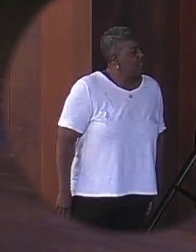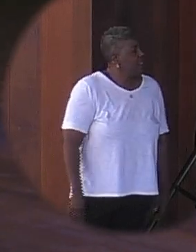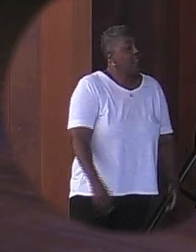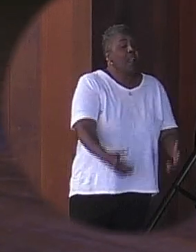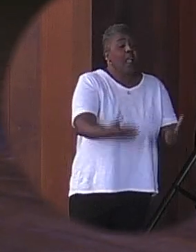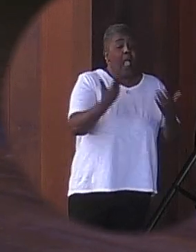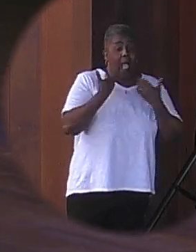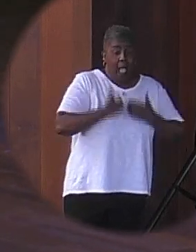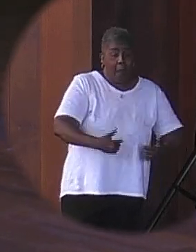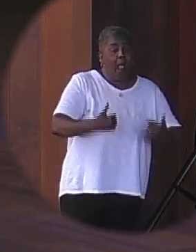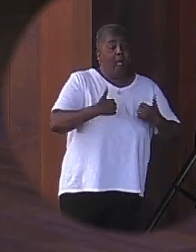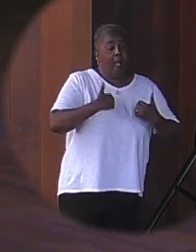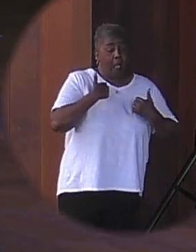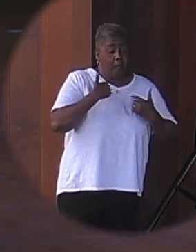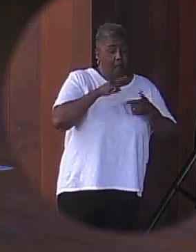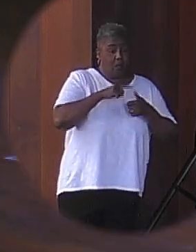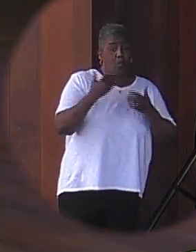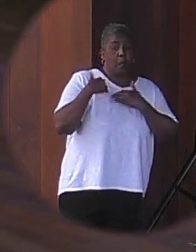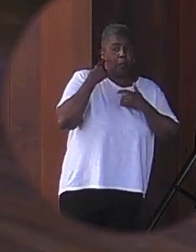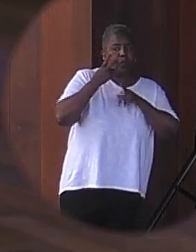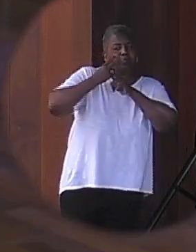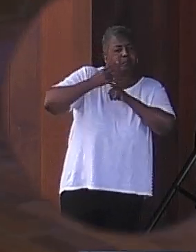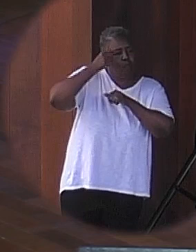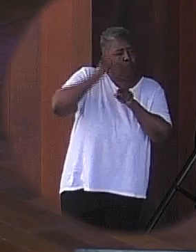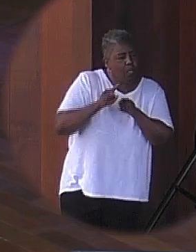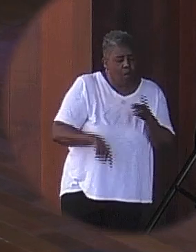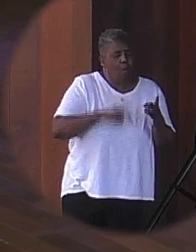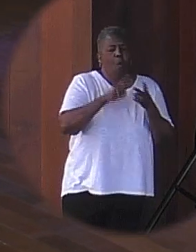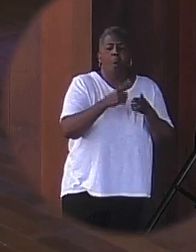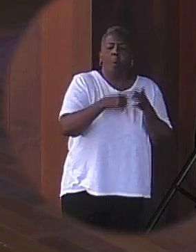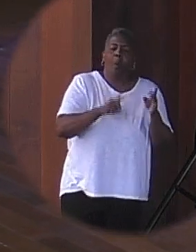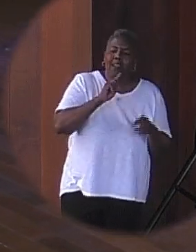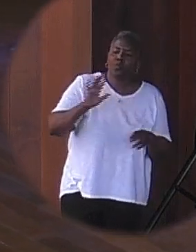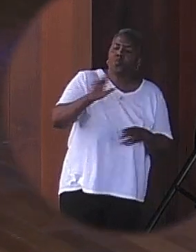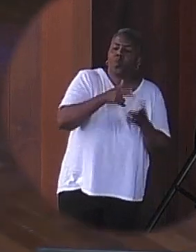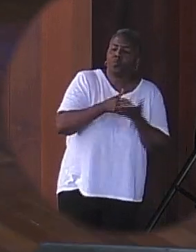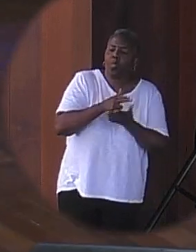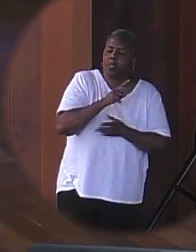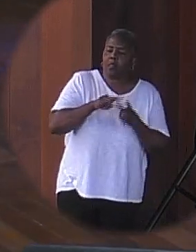Am I my brother's keeper? What is your truth?